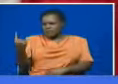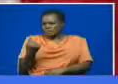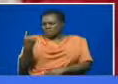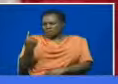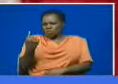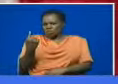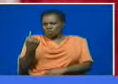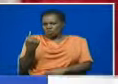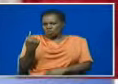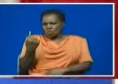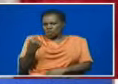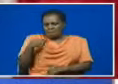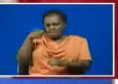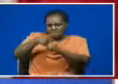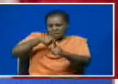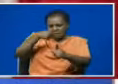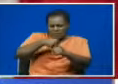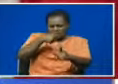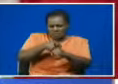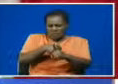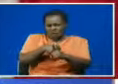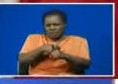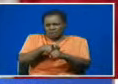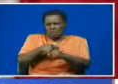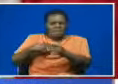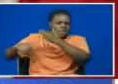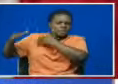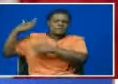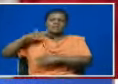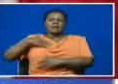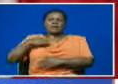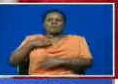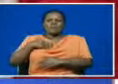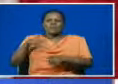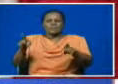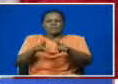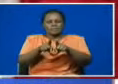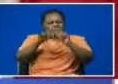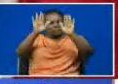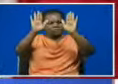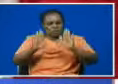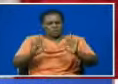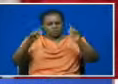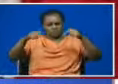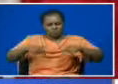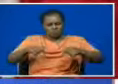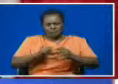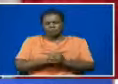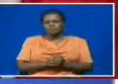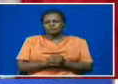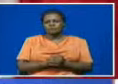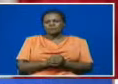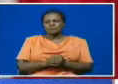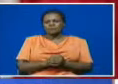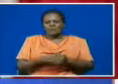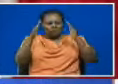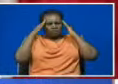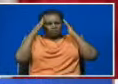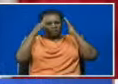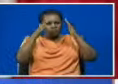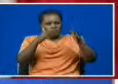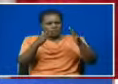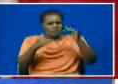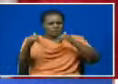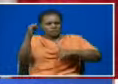It singles out the intent that has run through our history and that are relevant today. It focuses on